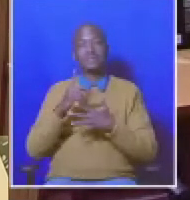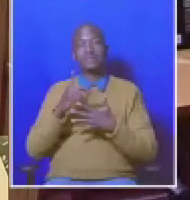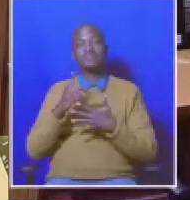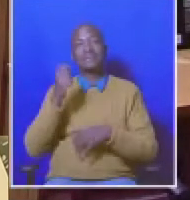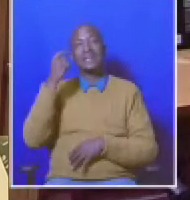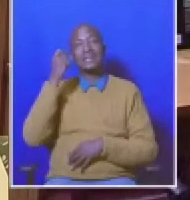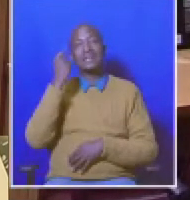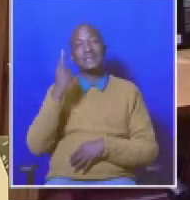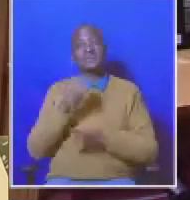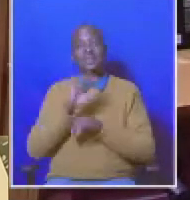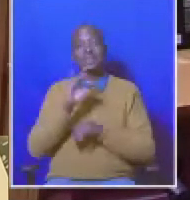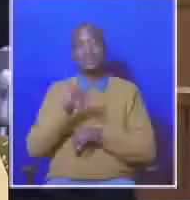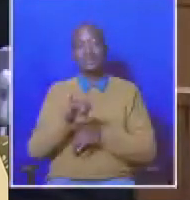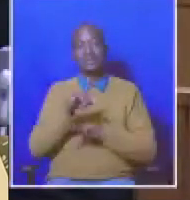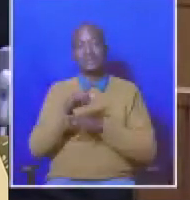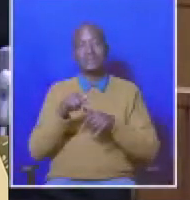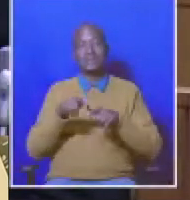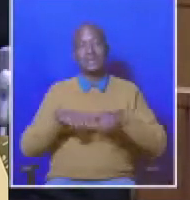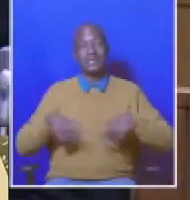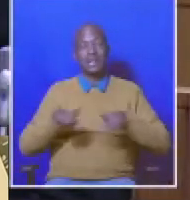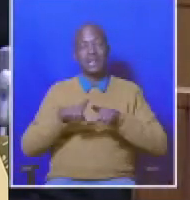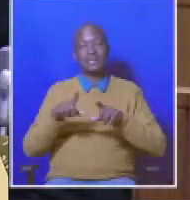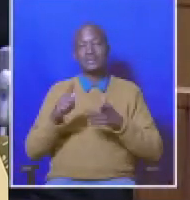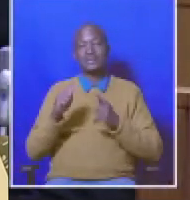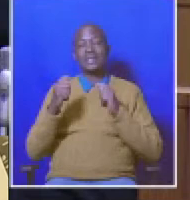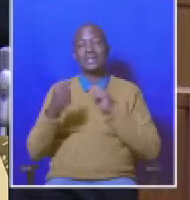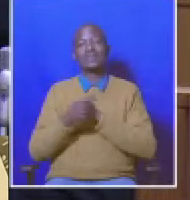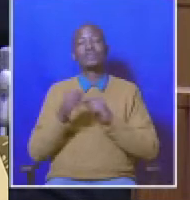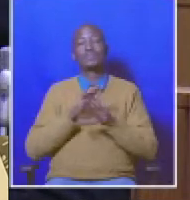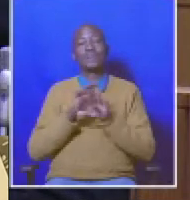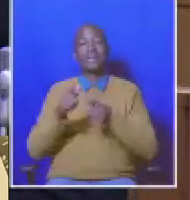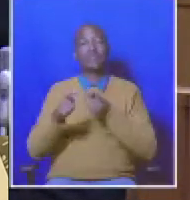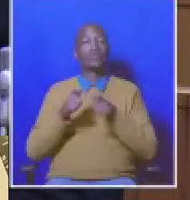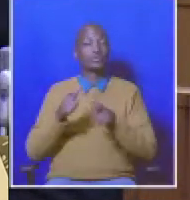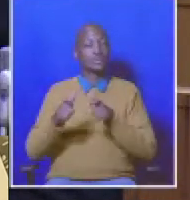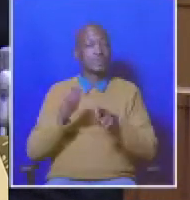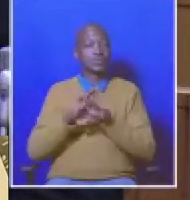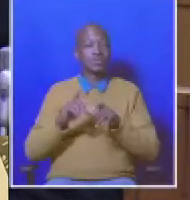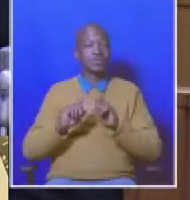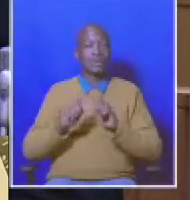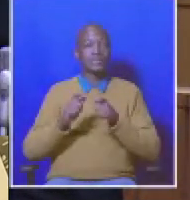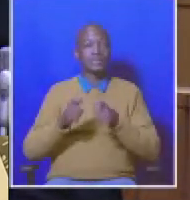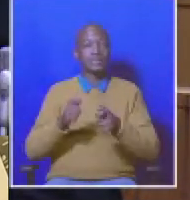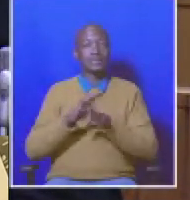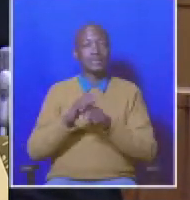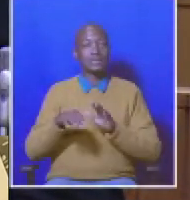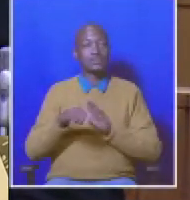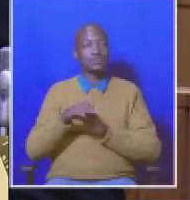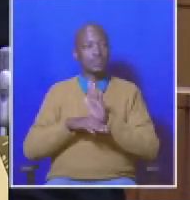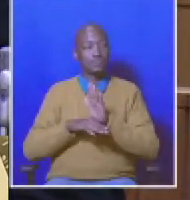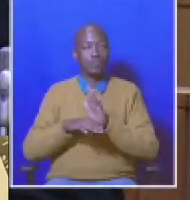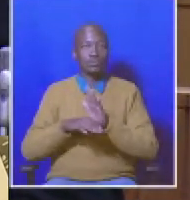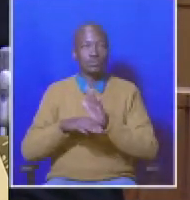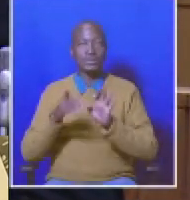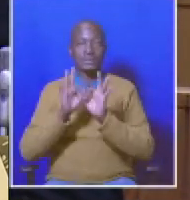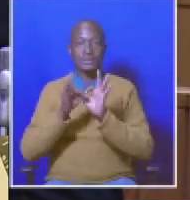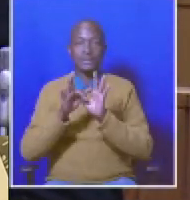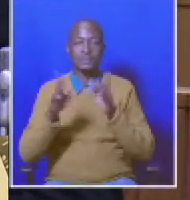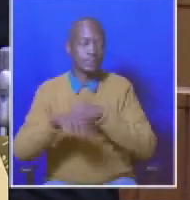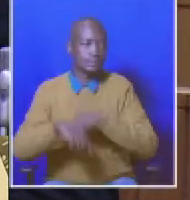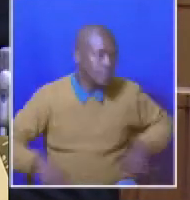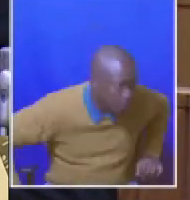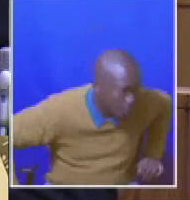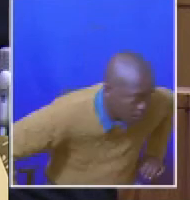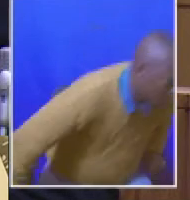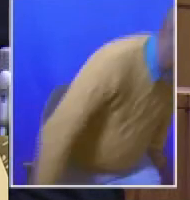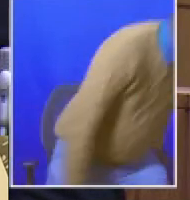government's commitment to land reform and coordination of and acceleration of government's program towards agricultural